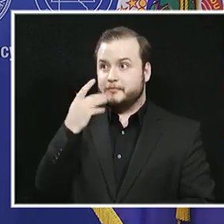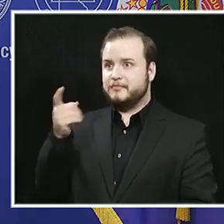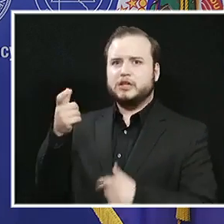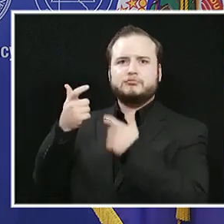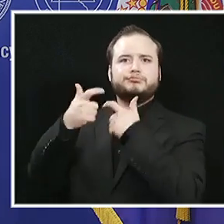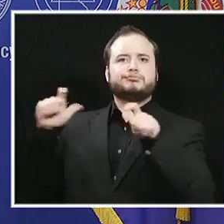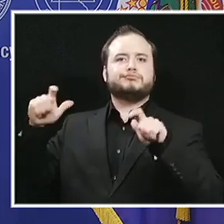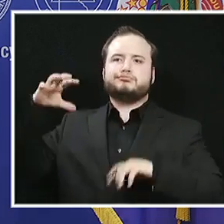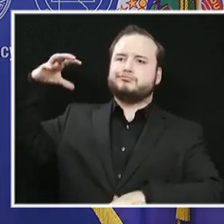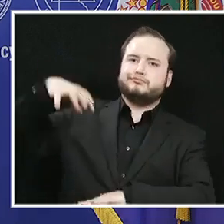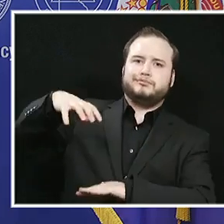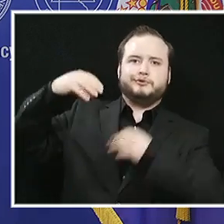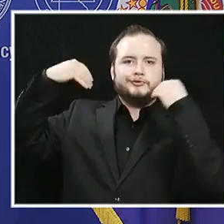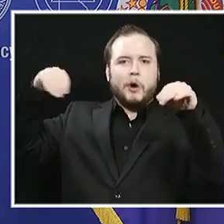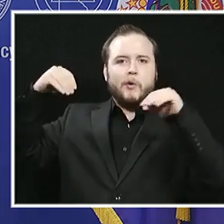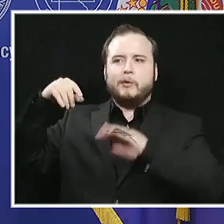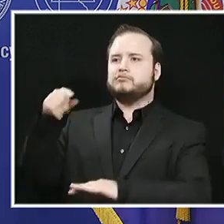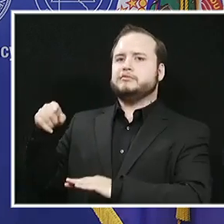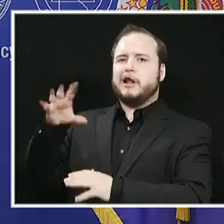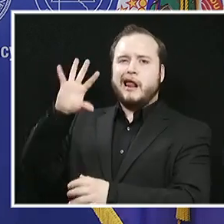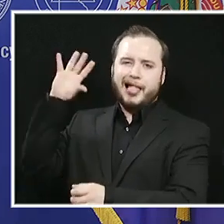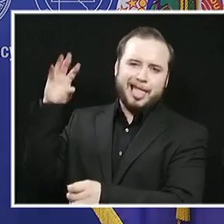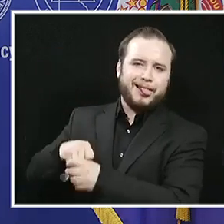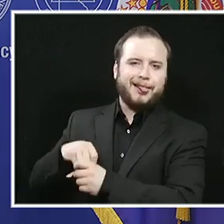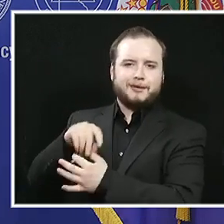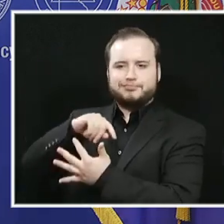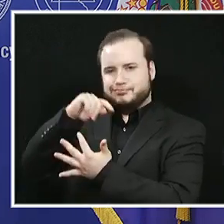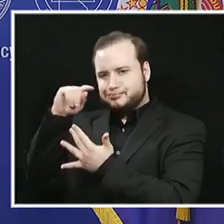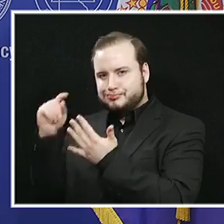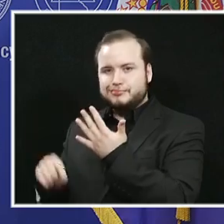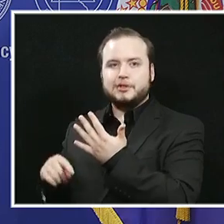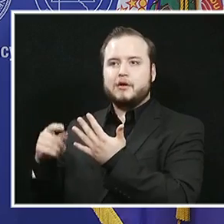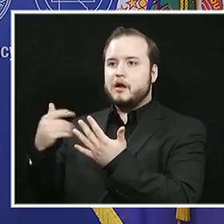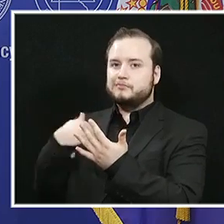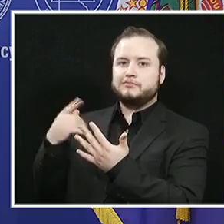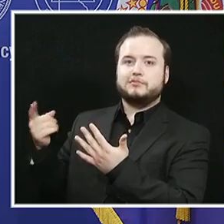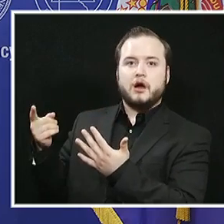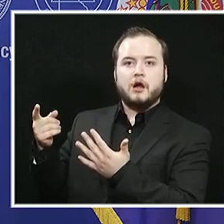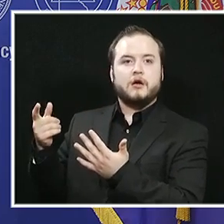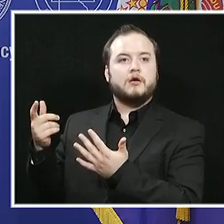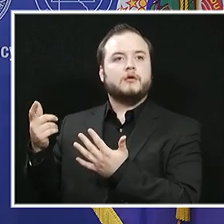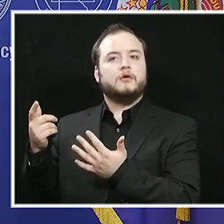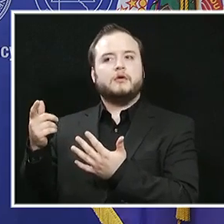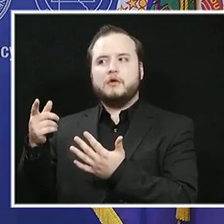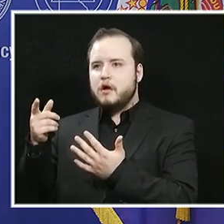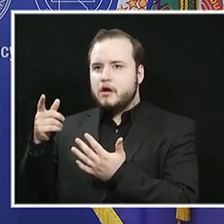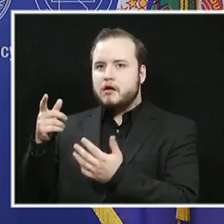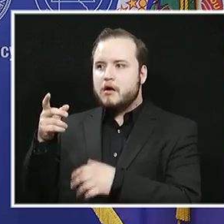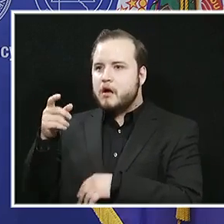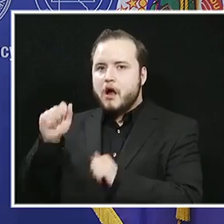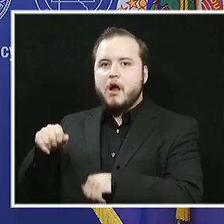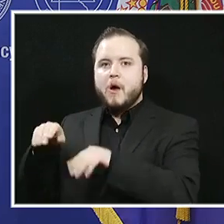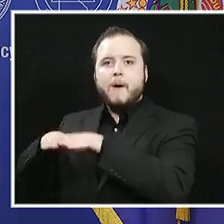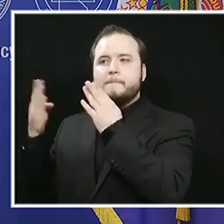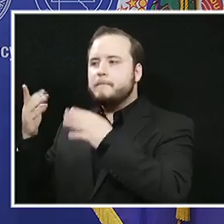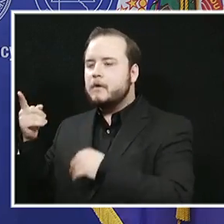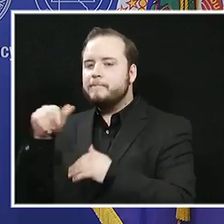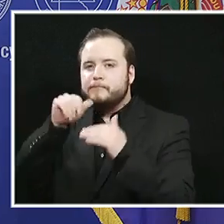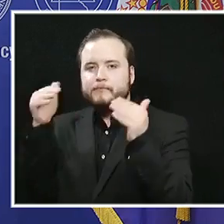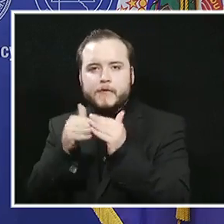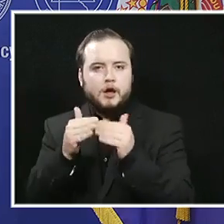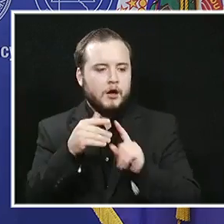that society needs as per that Department of Homeland Security guidance, that seems a little bit unfair, and I think it's important now that we take this step